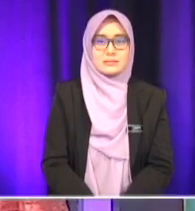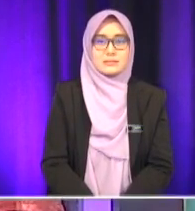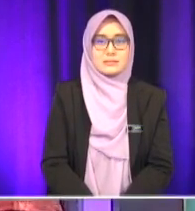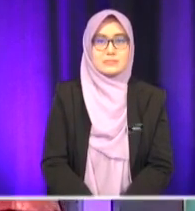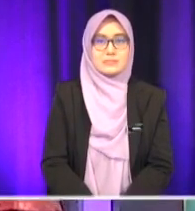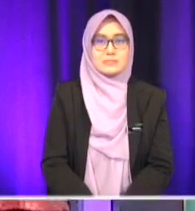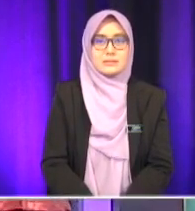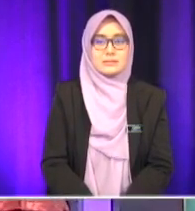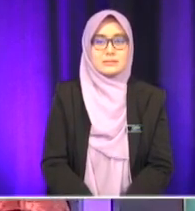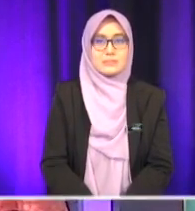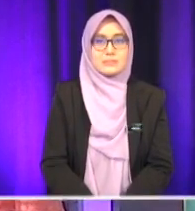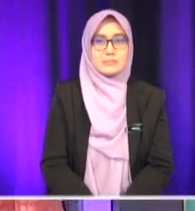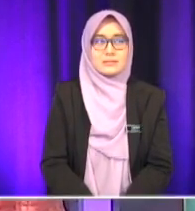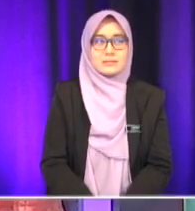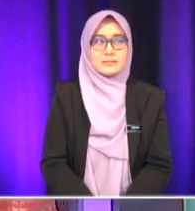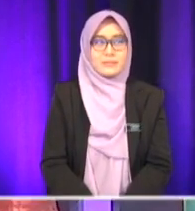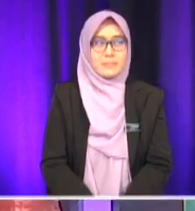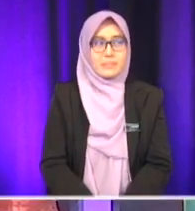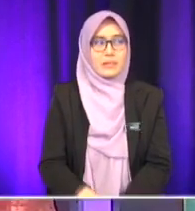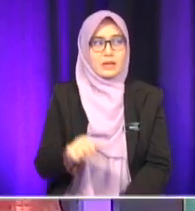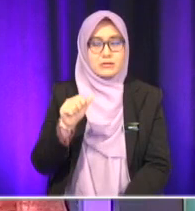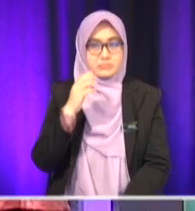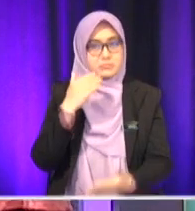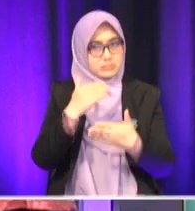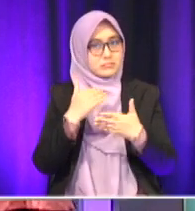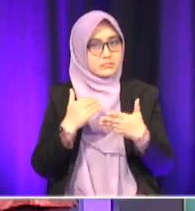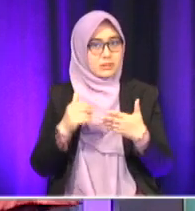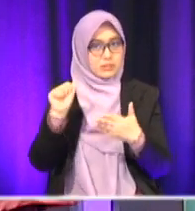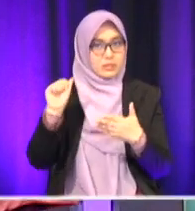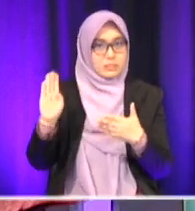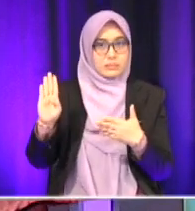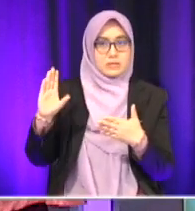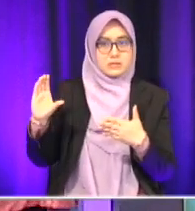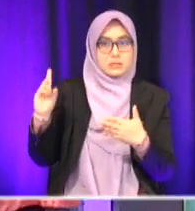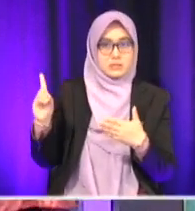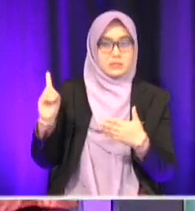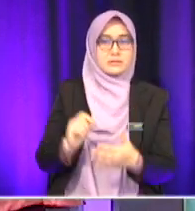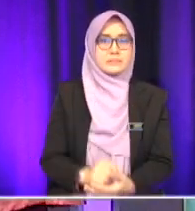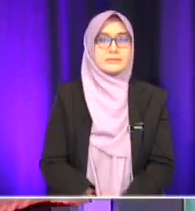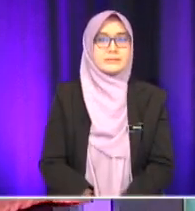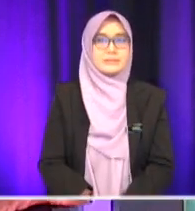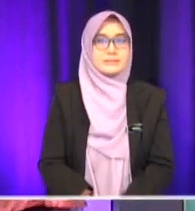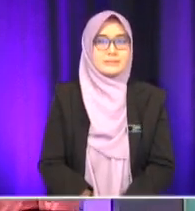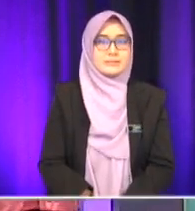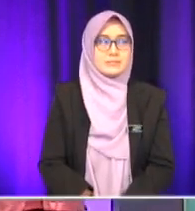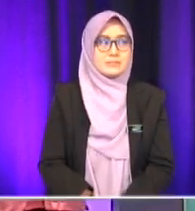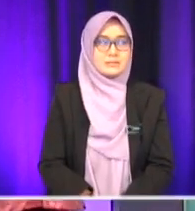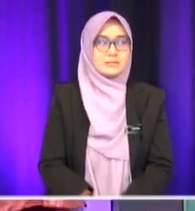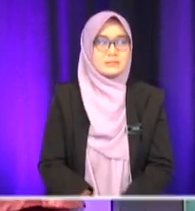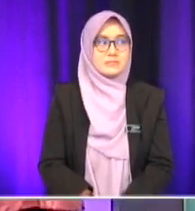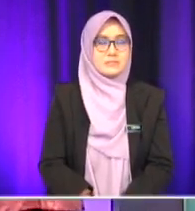Is it tell, suggest, advise, or propose? Some estimates tell, Some estimate